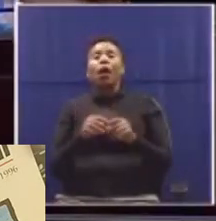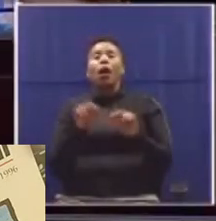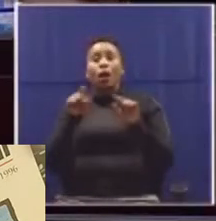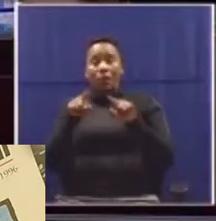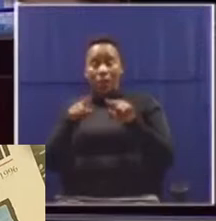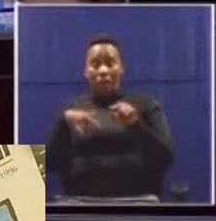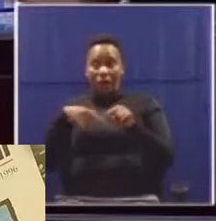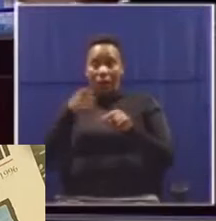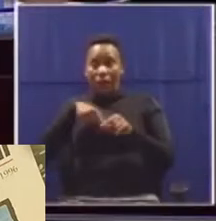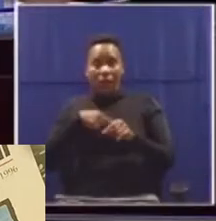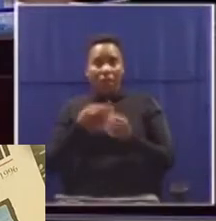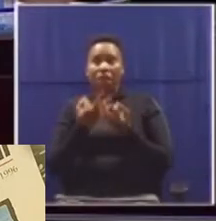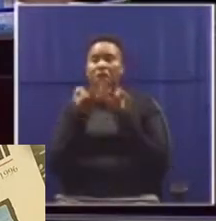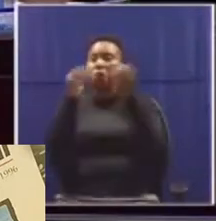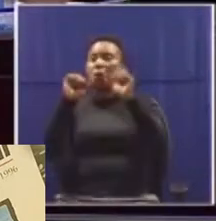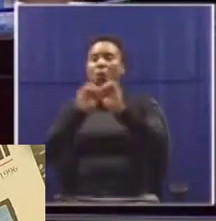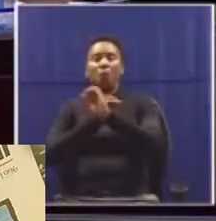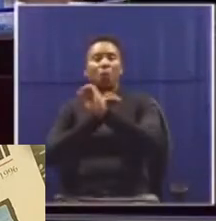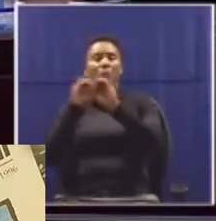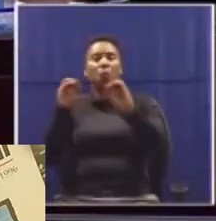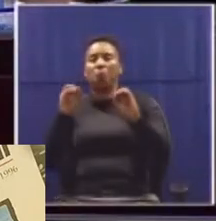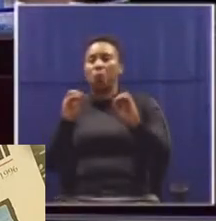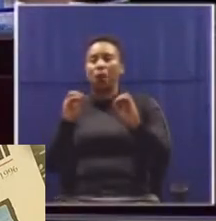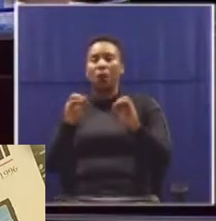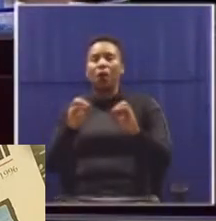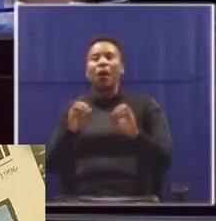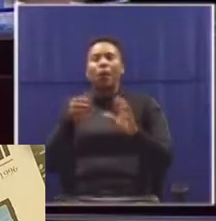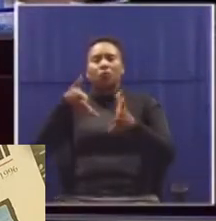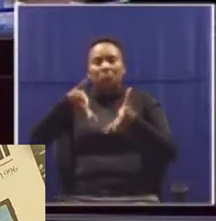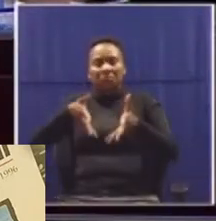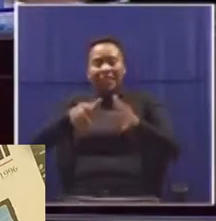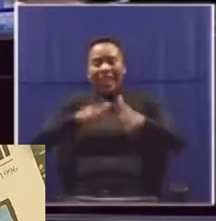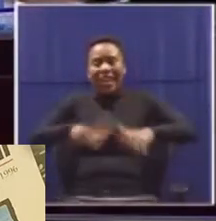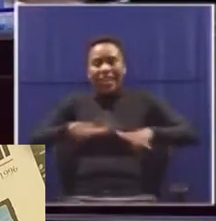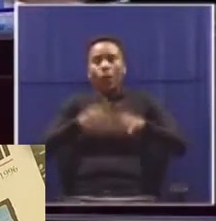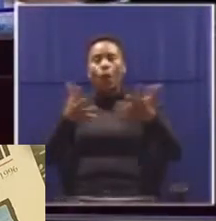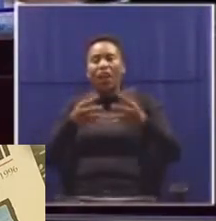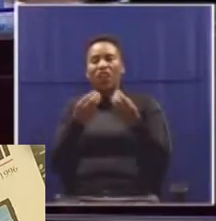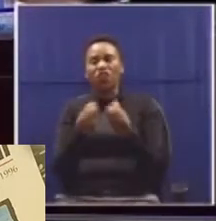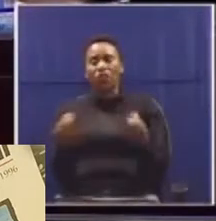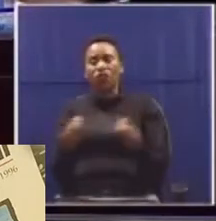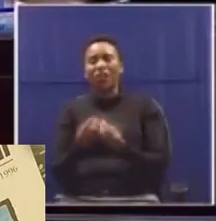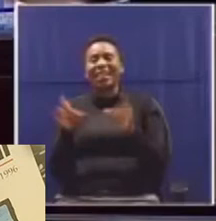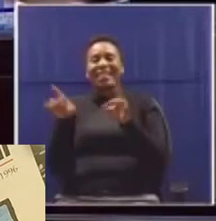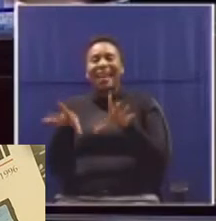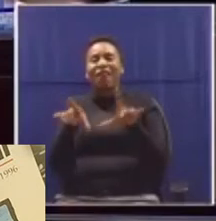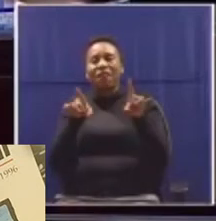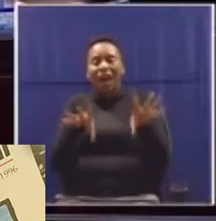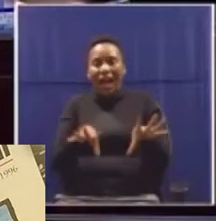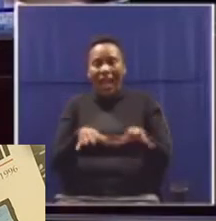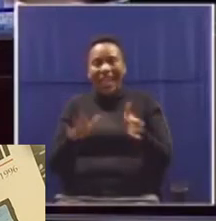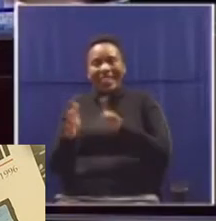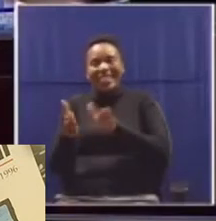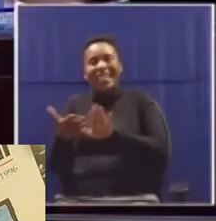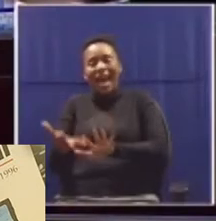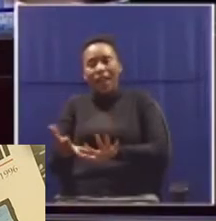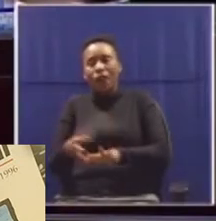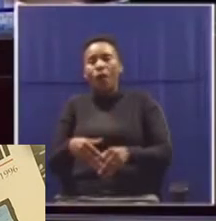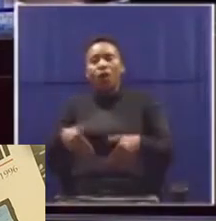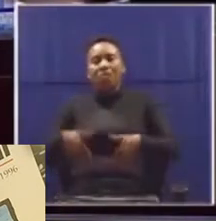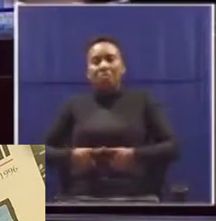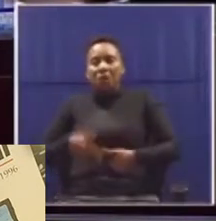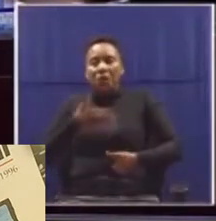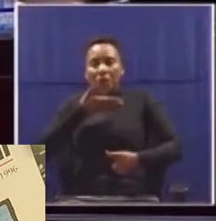no freedom in a land where children suffer and die of malnutrition and in pit